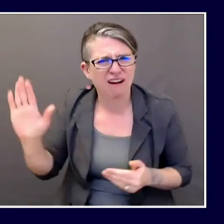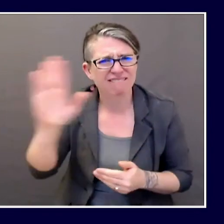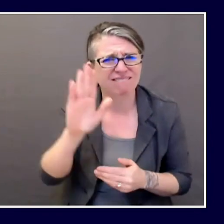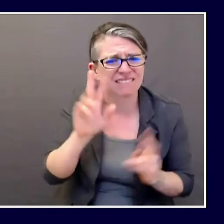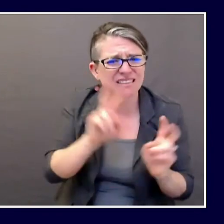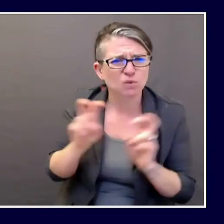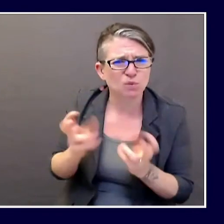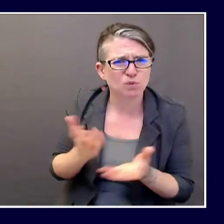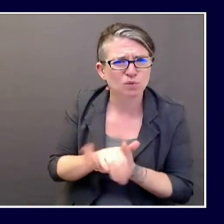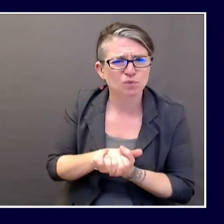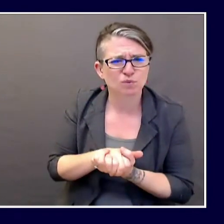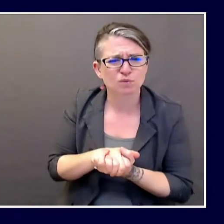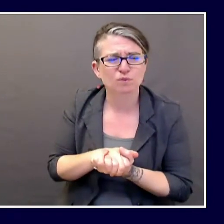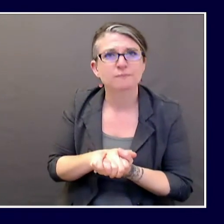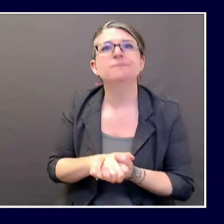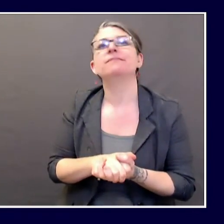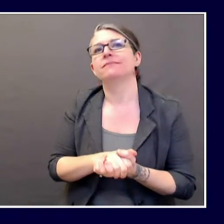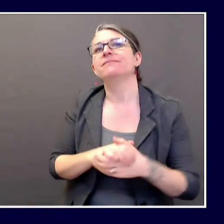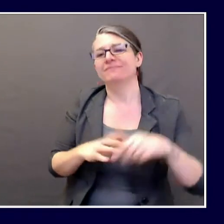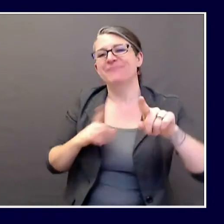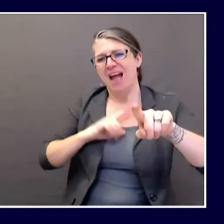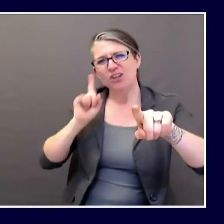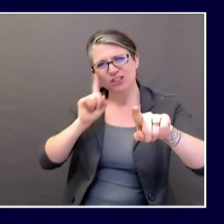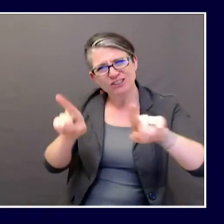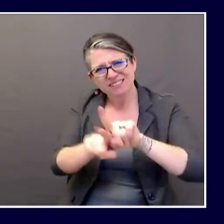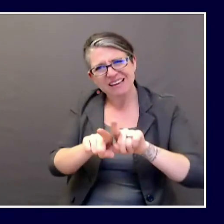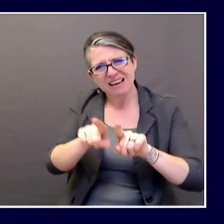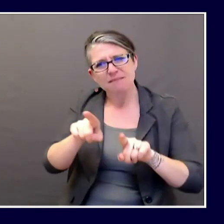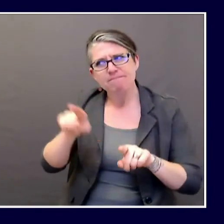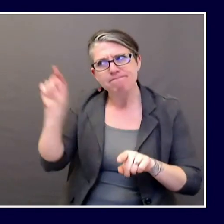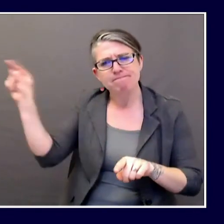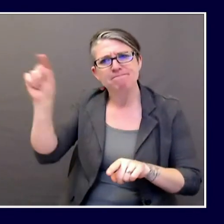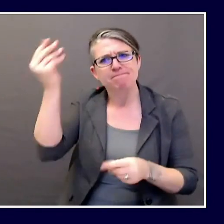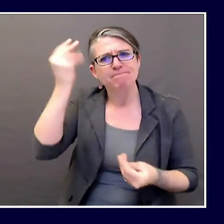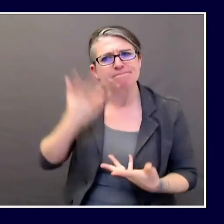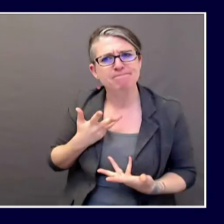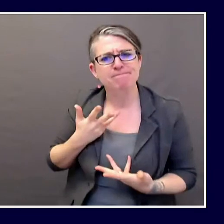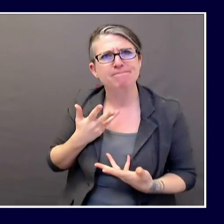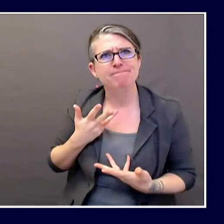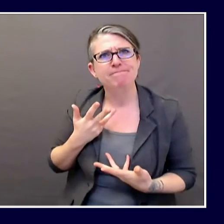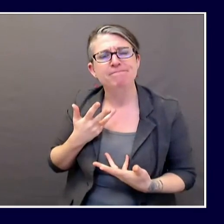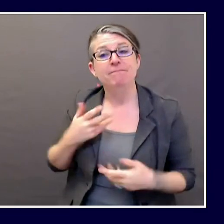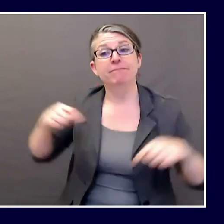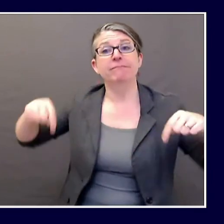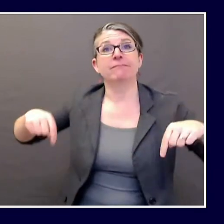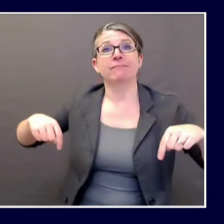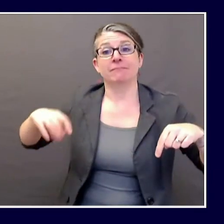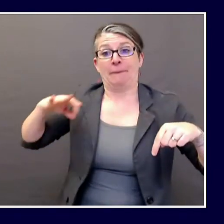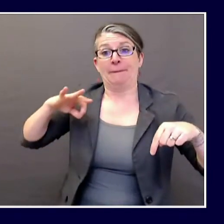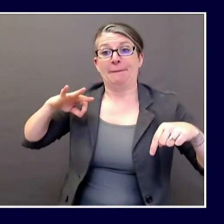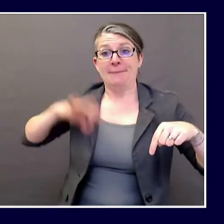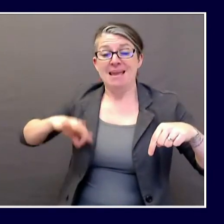position on who's eligible for vaccines hasn't changed, which is to say, vaccines in Maine are allocated to us based on